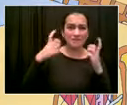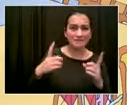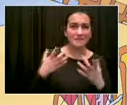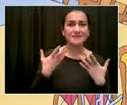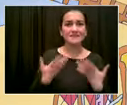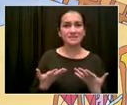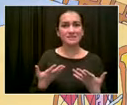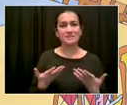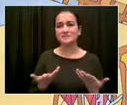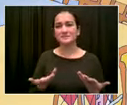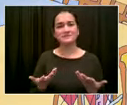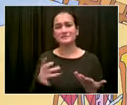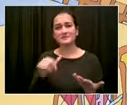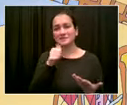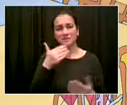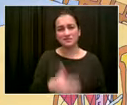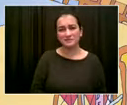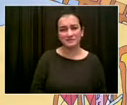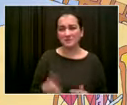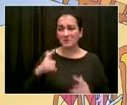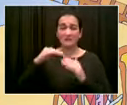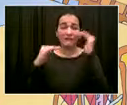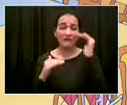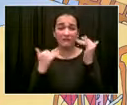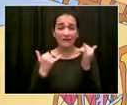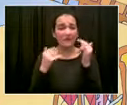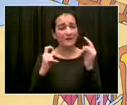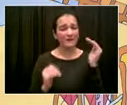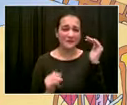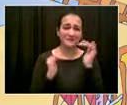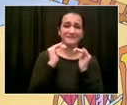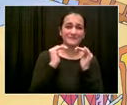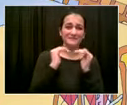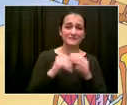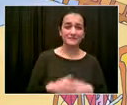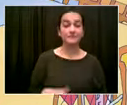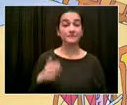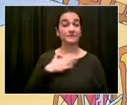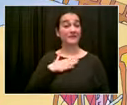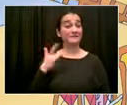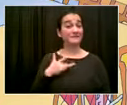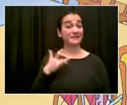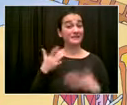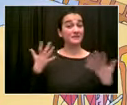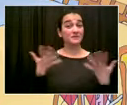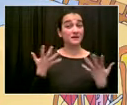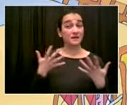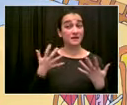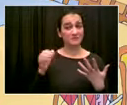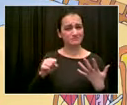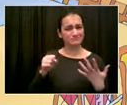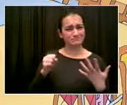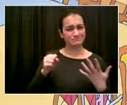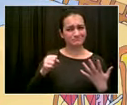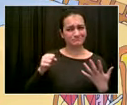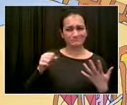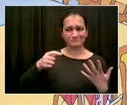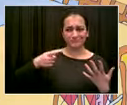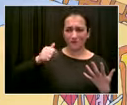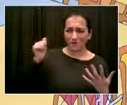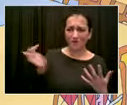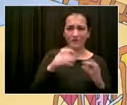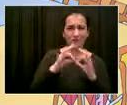it. And this should be a universal right. So absolutely, we estimate initially the vision